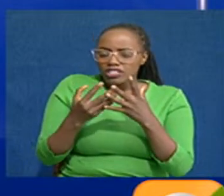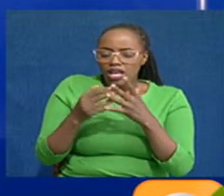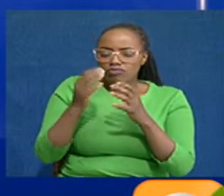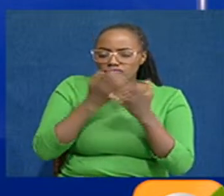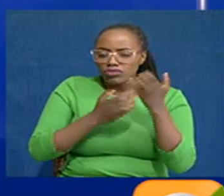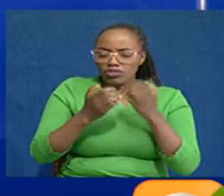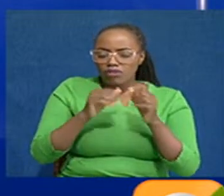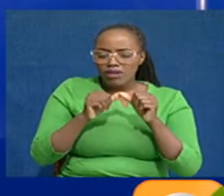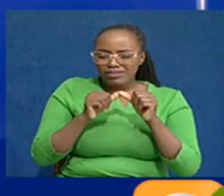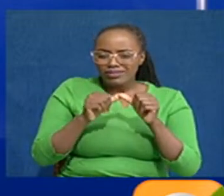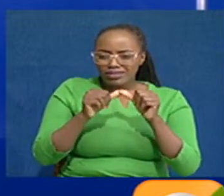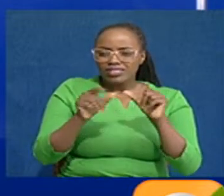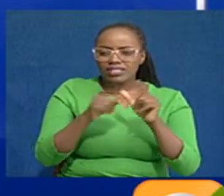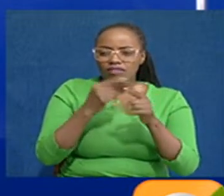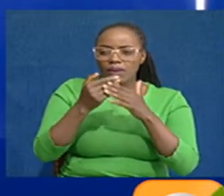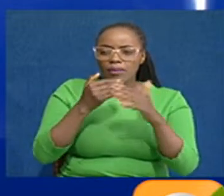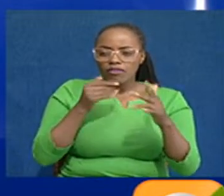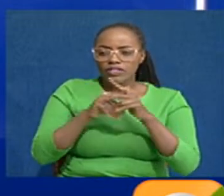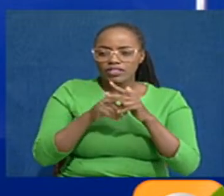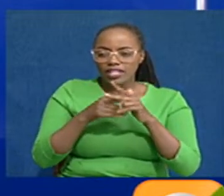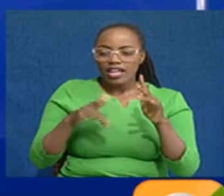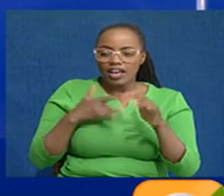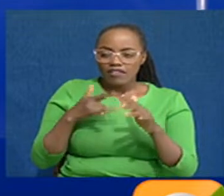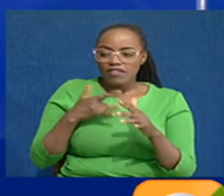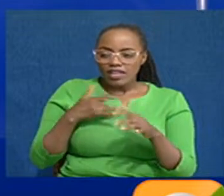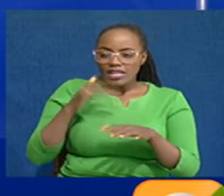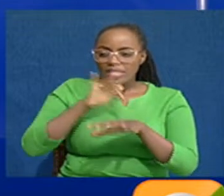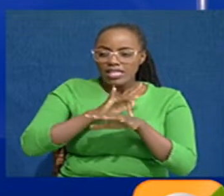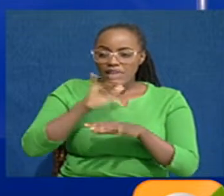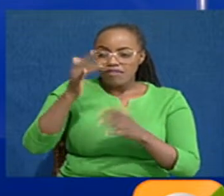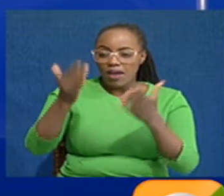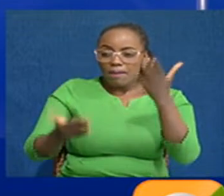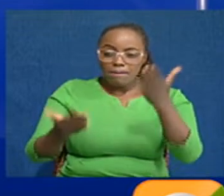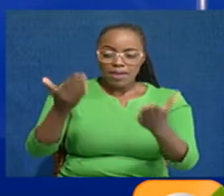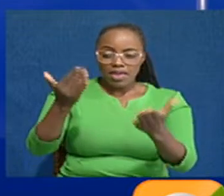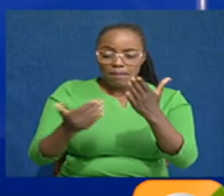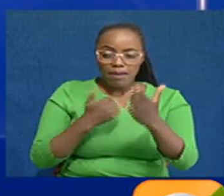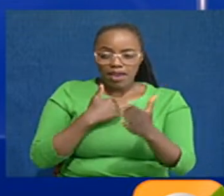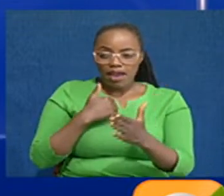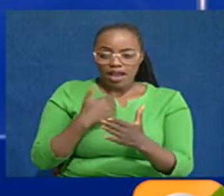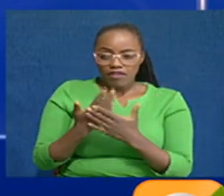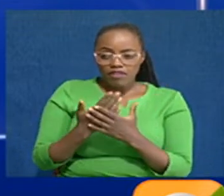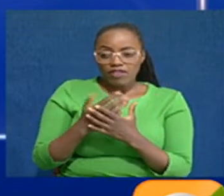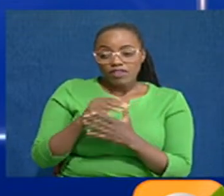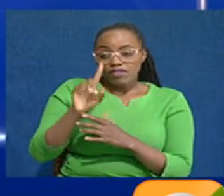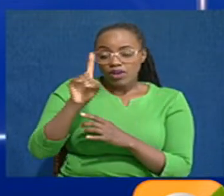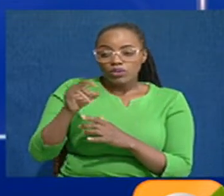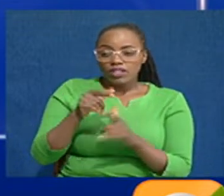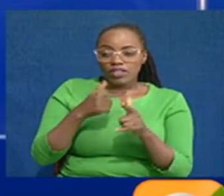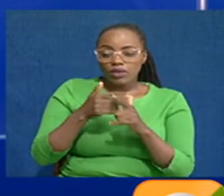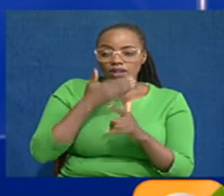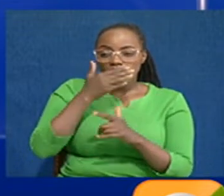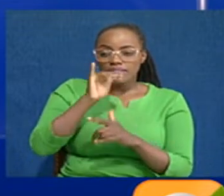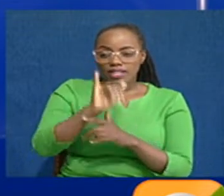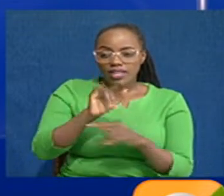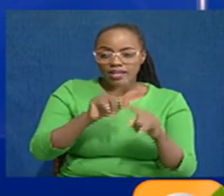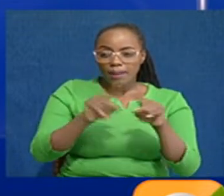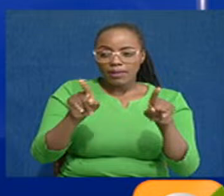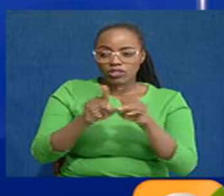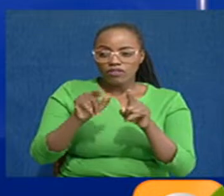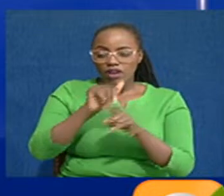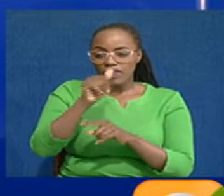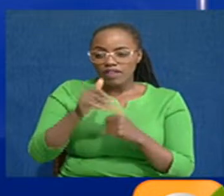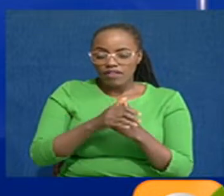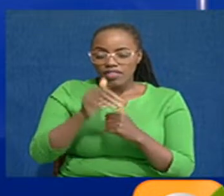this tension before it begins to feel the strain? Maybe it's a rhetorical question. We'll come and answer that in a moment. But let's get this one.